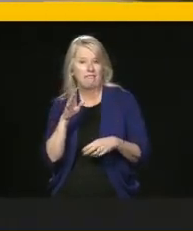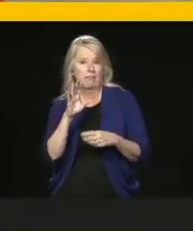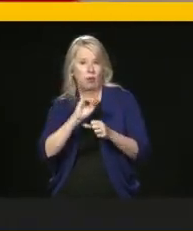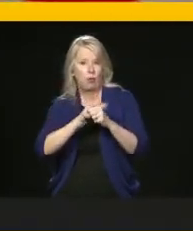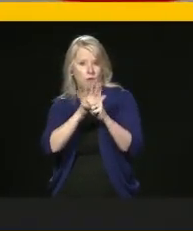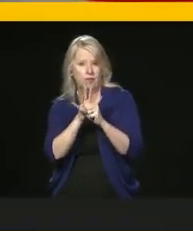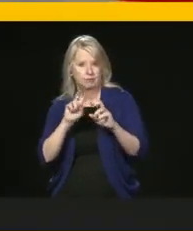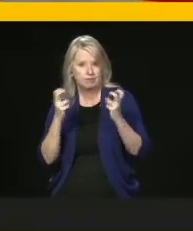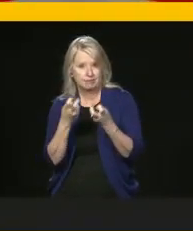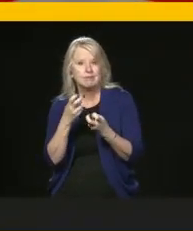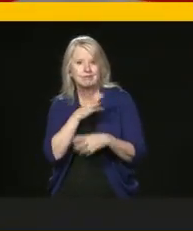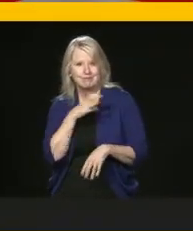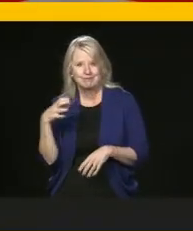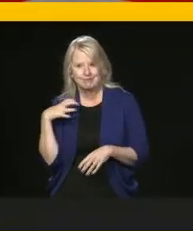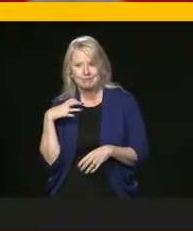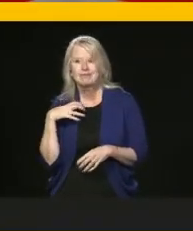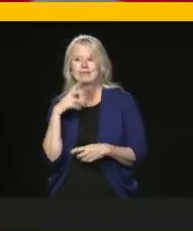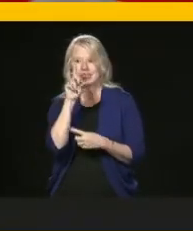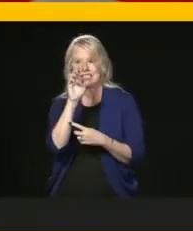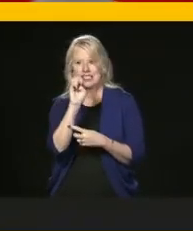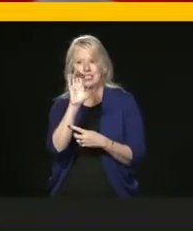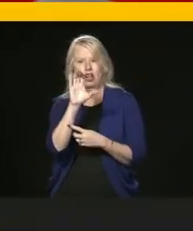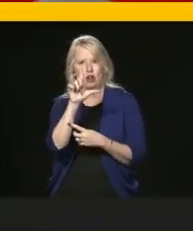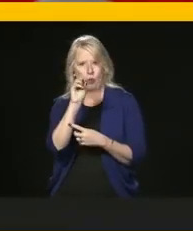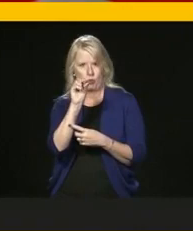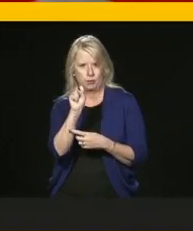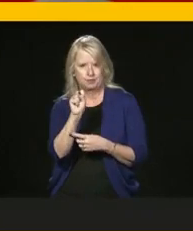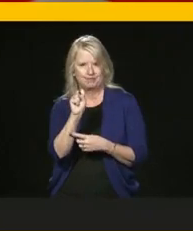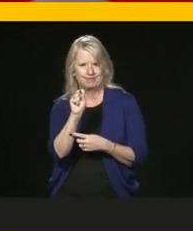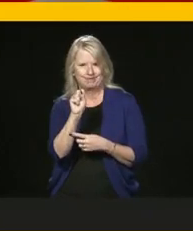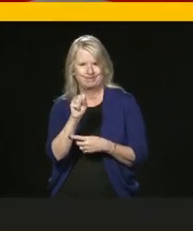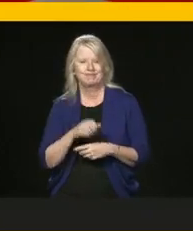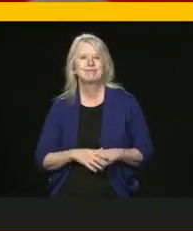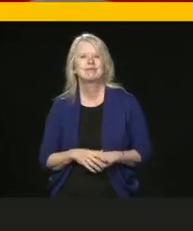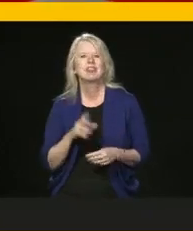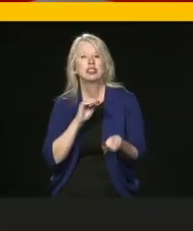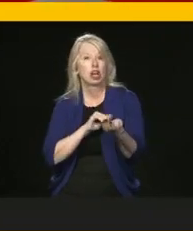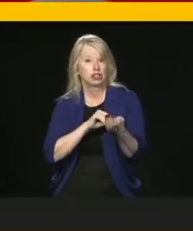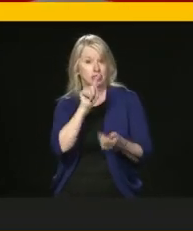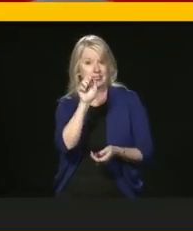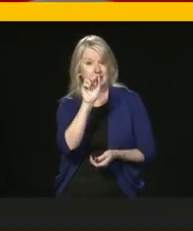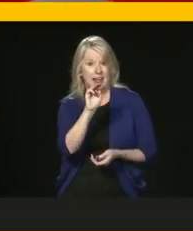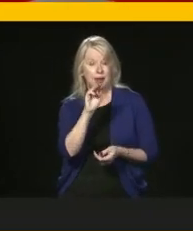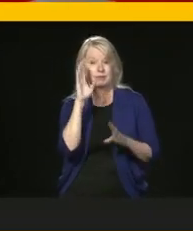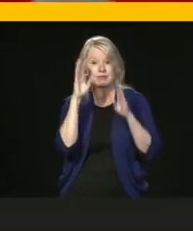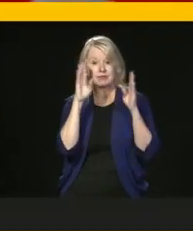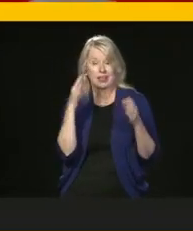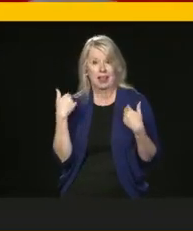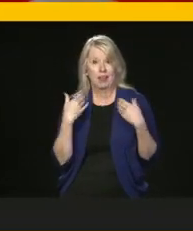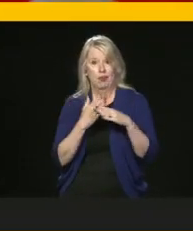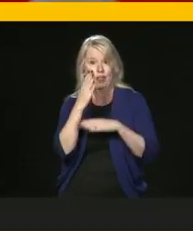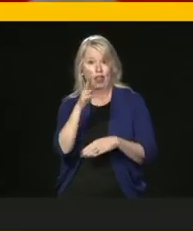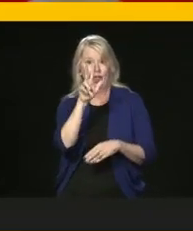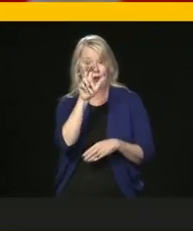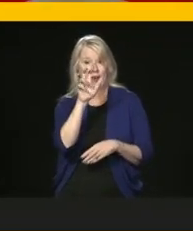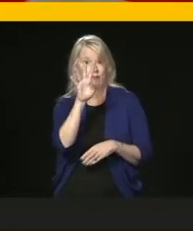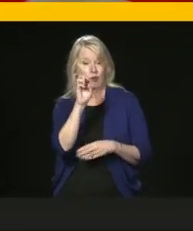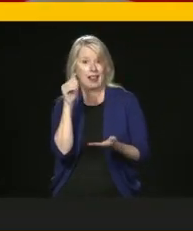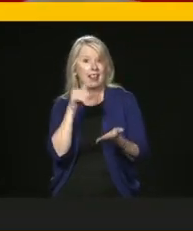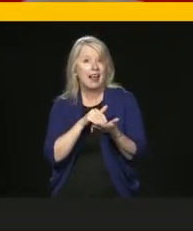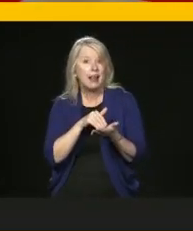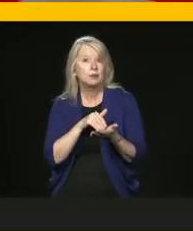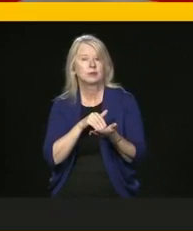Hello, everyone. So globally, there are over 340,000 cases of COVID-19 in